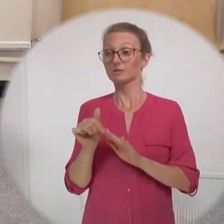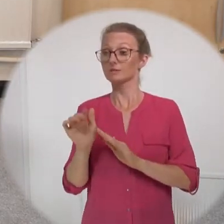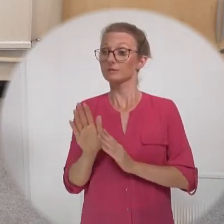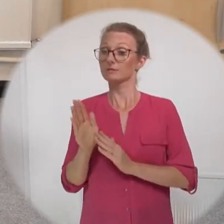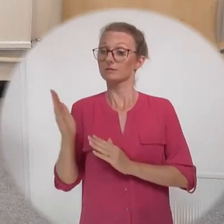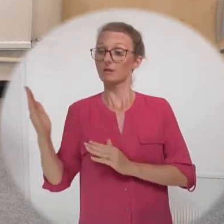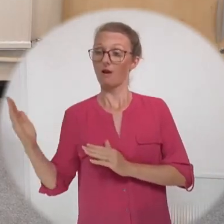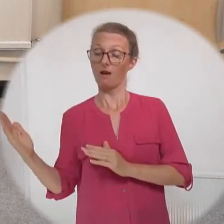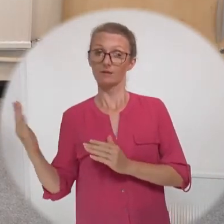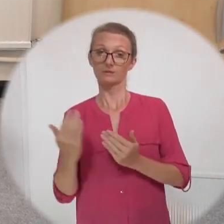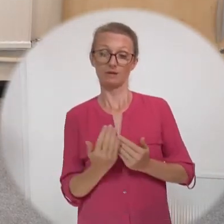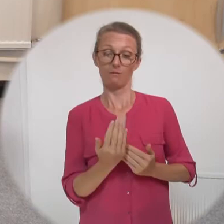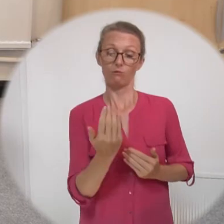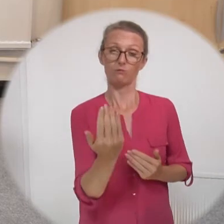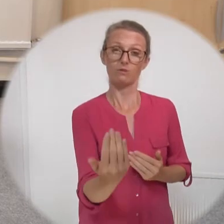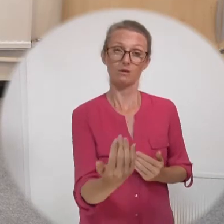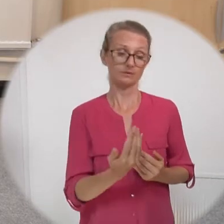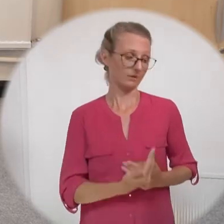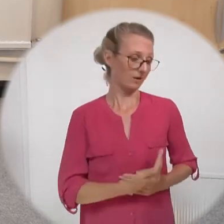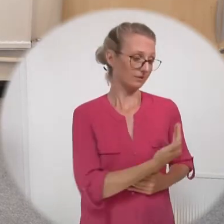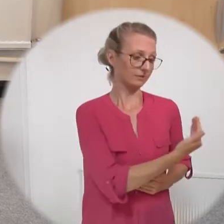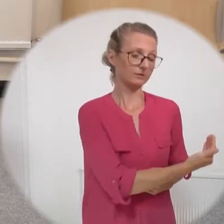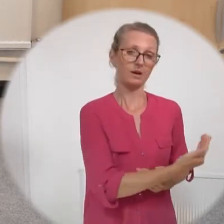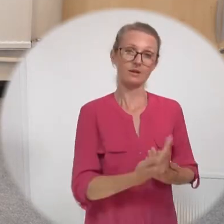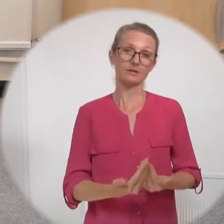side and to the back. 1, 2.